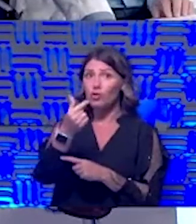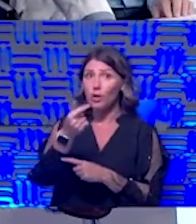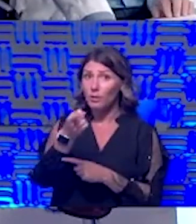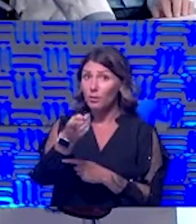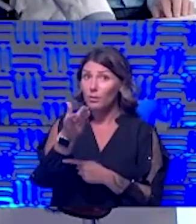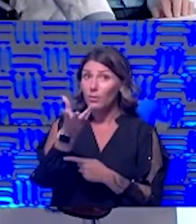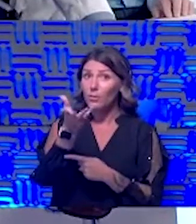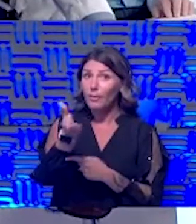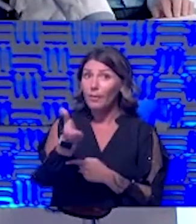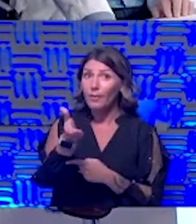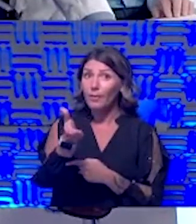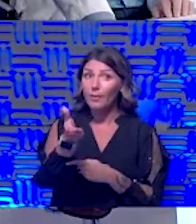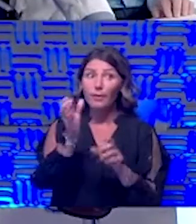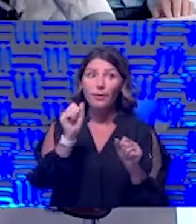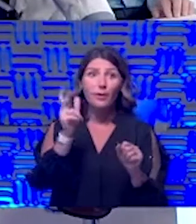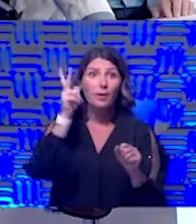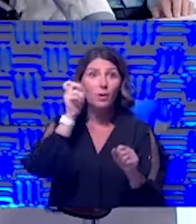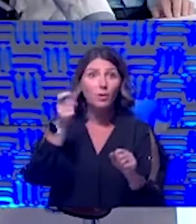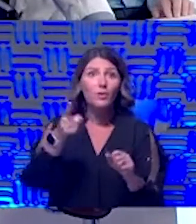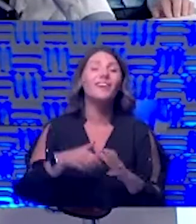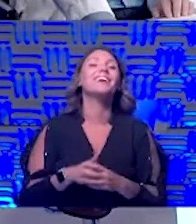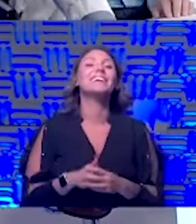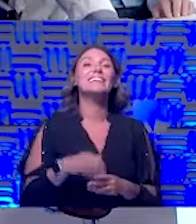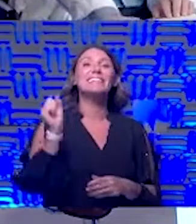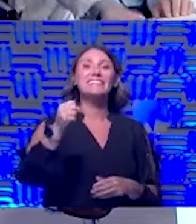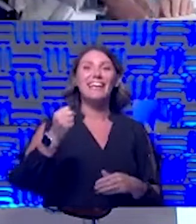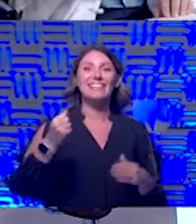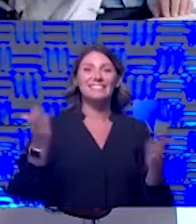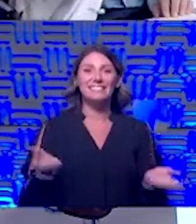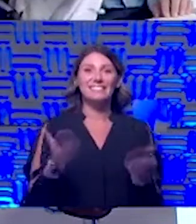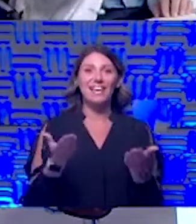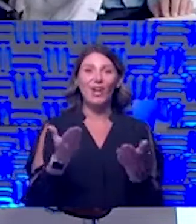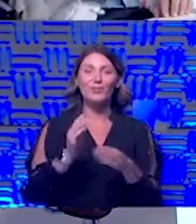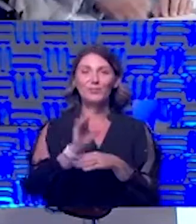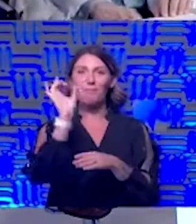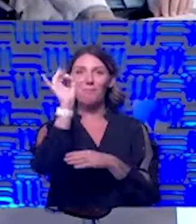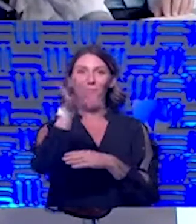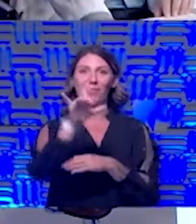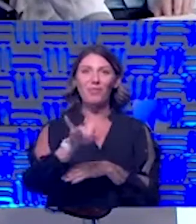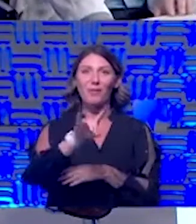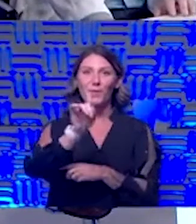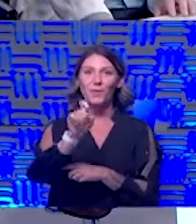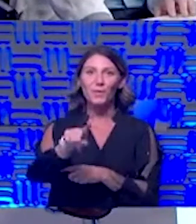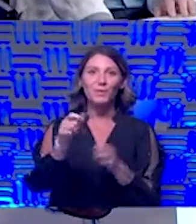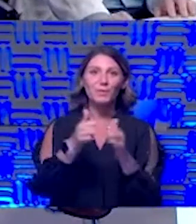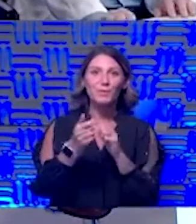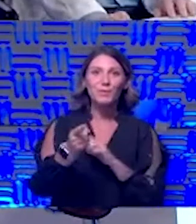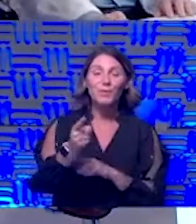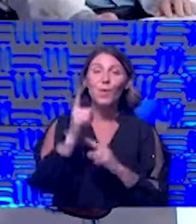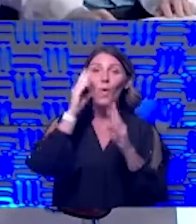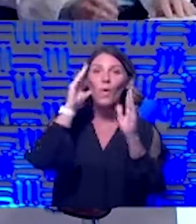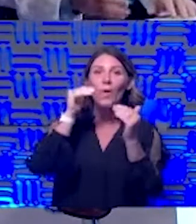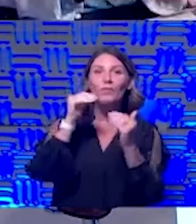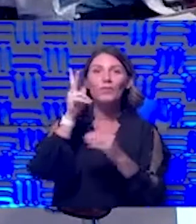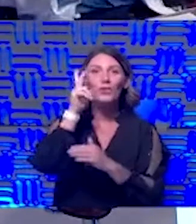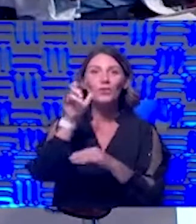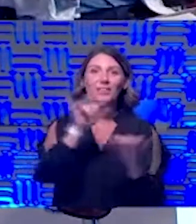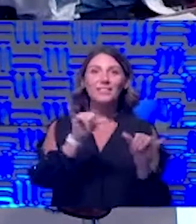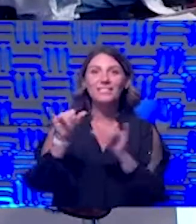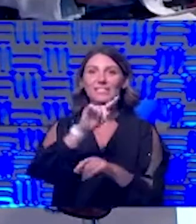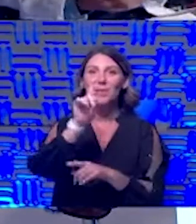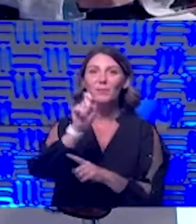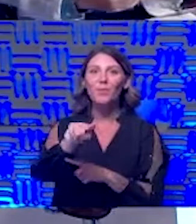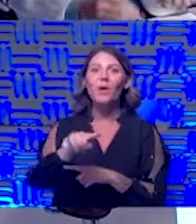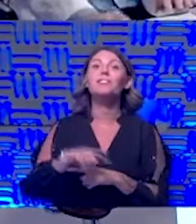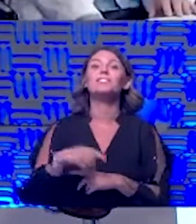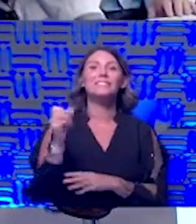there? Yes, I'm here. Okay, so I'm going to pitch that to you. Hopefully you heard that same question. Talk to us a little bit about some of